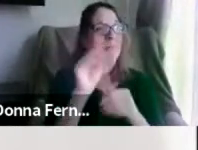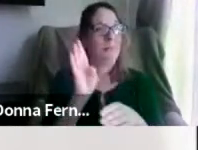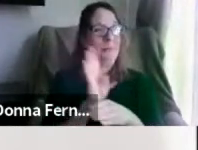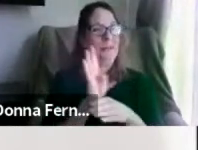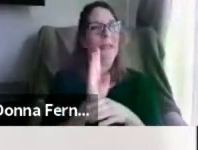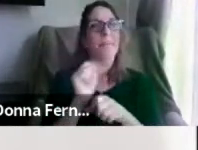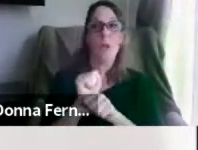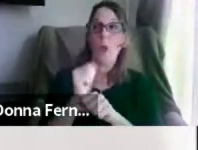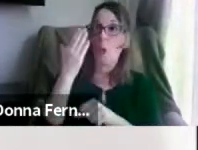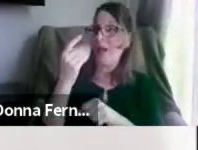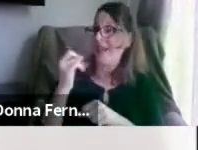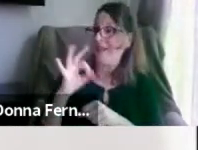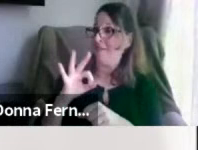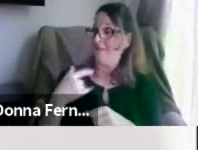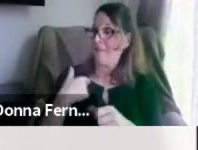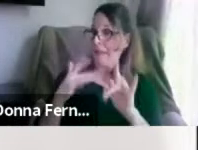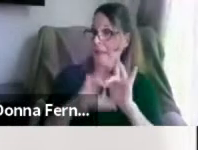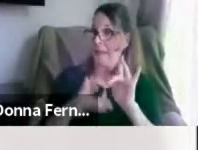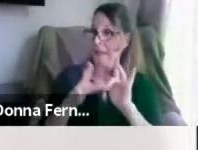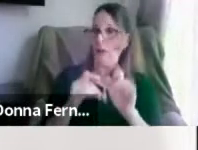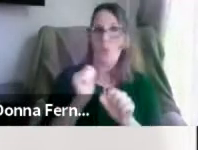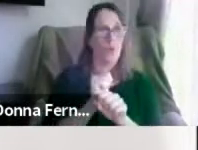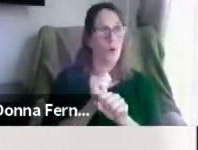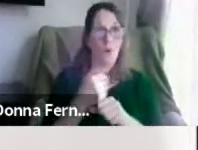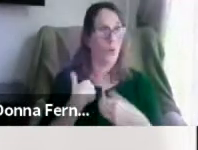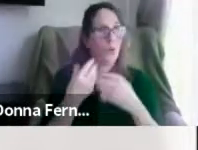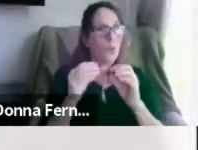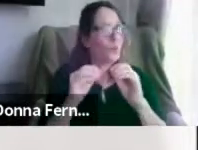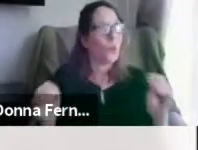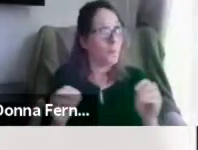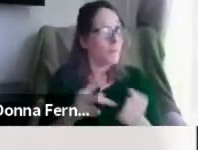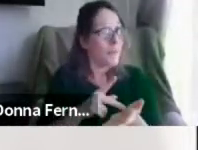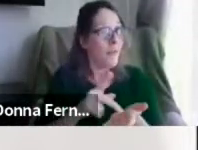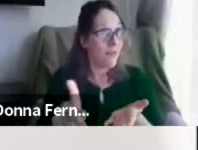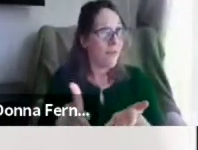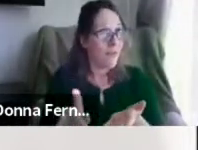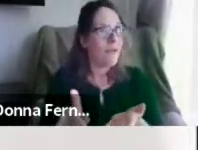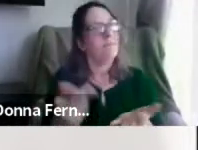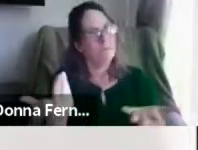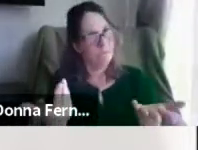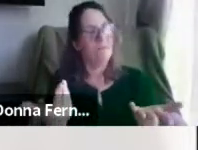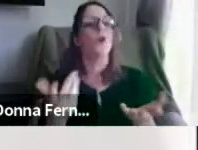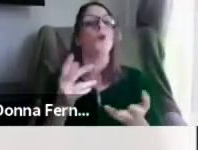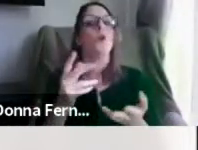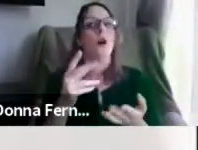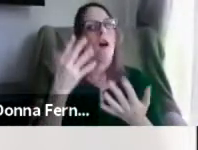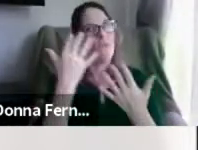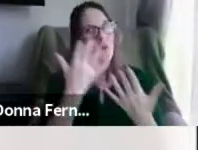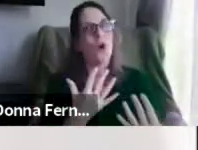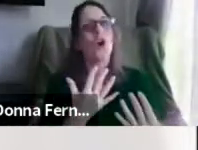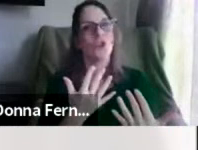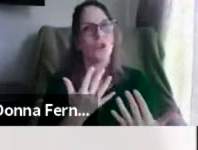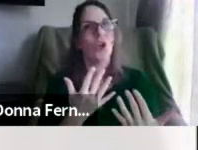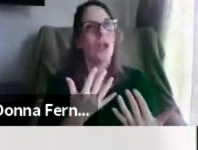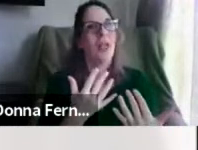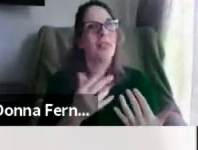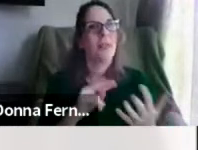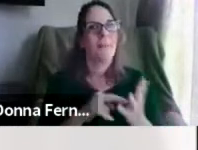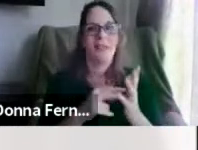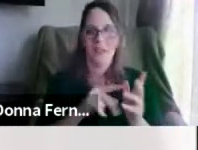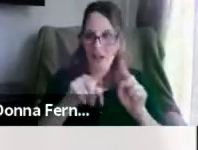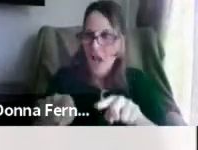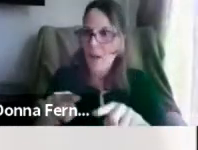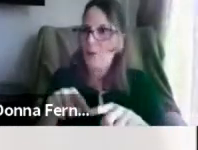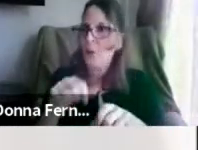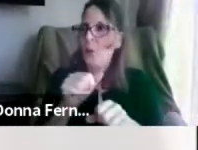know that if they don't go to work, they don't receive a paycheck. Unfortunately, right now, that means that they're coming to work with